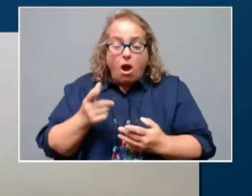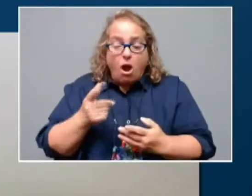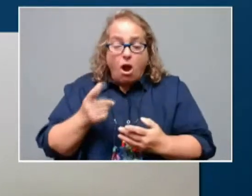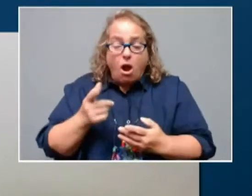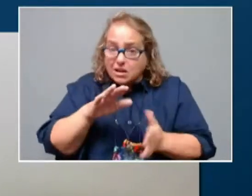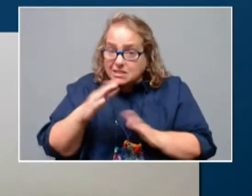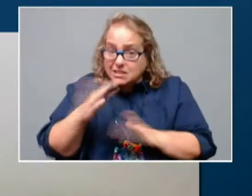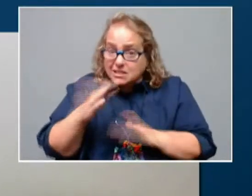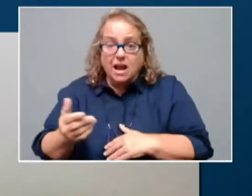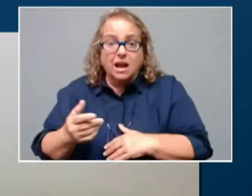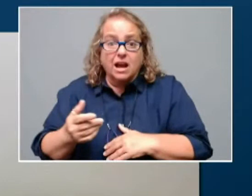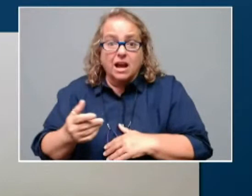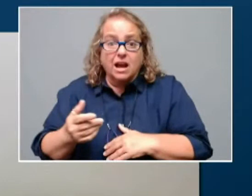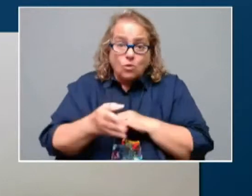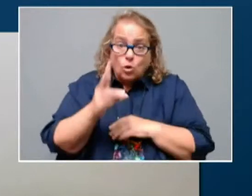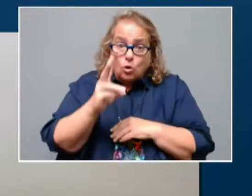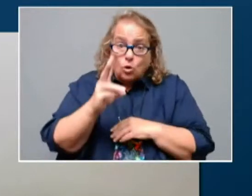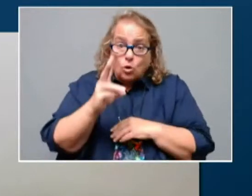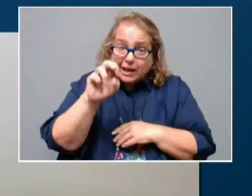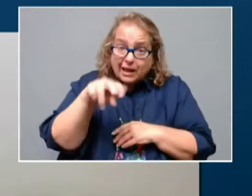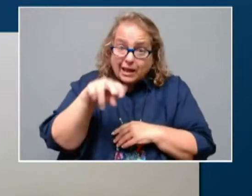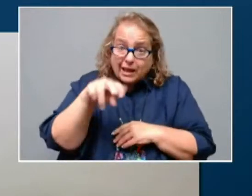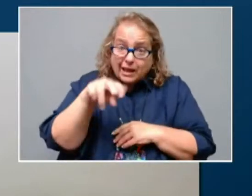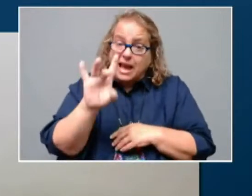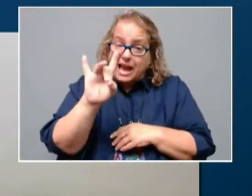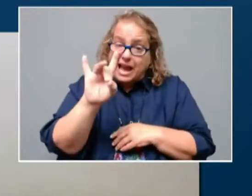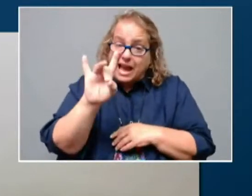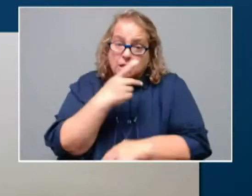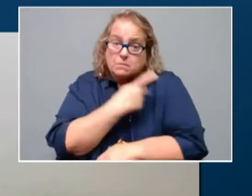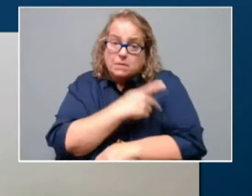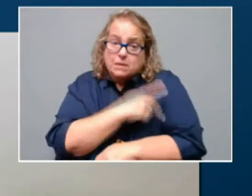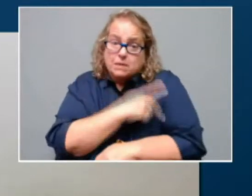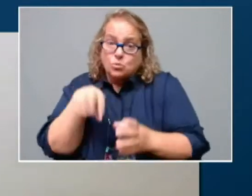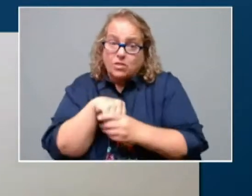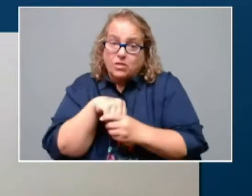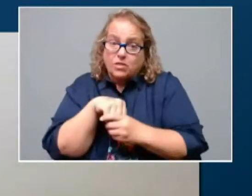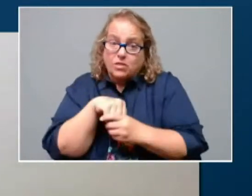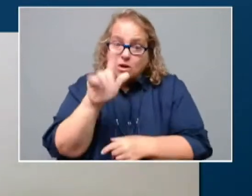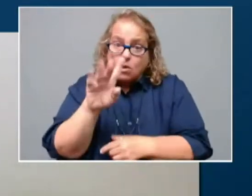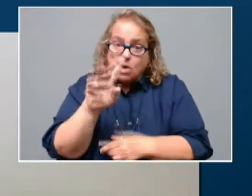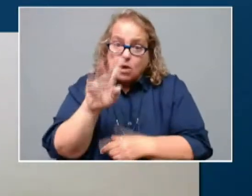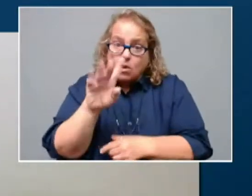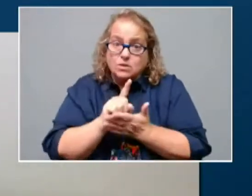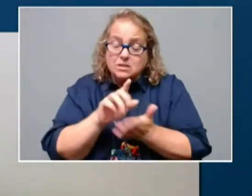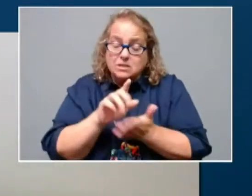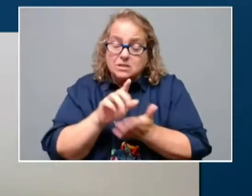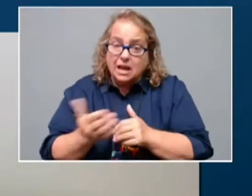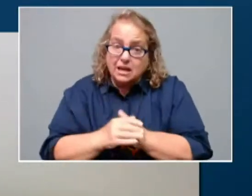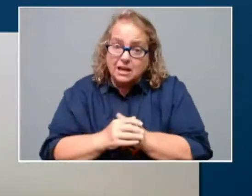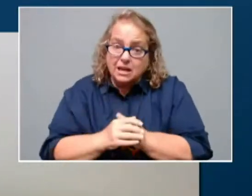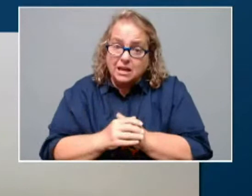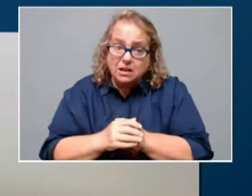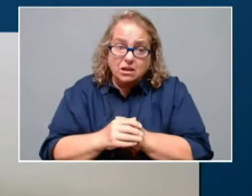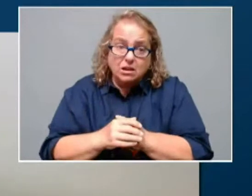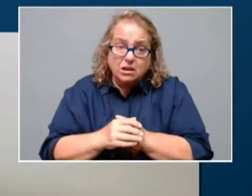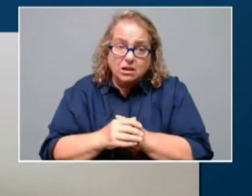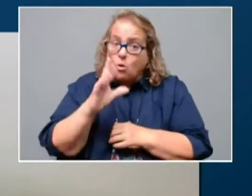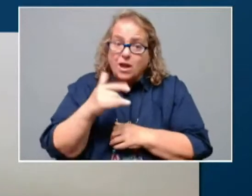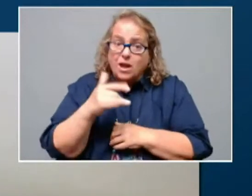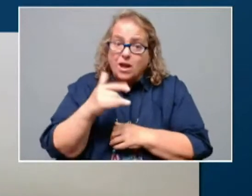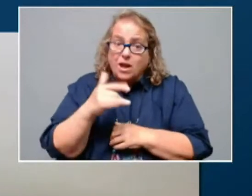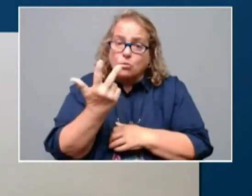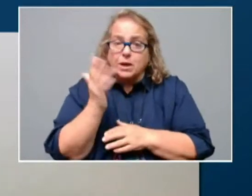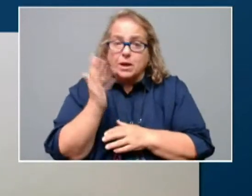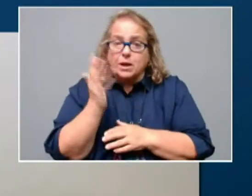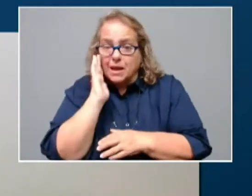Over the weekend, we lost 8 patients within 24 hours. We only have like a 3-bed morgue at the hospital. So we